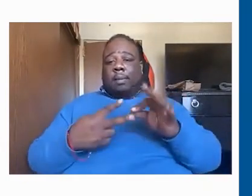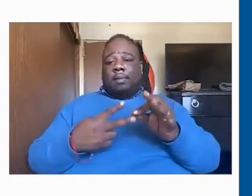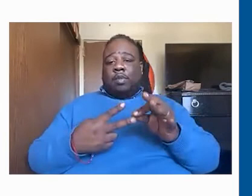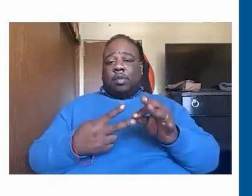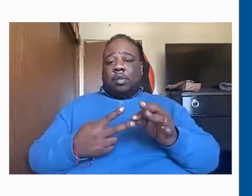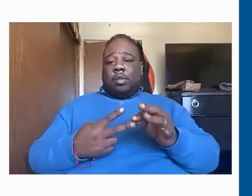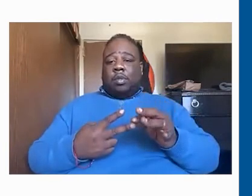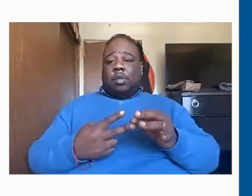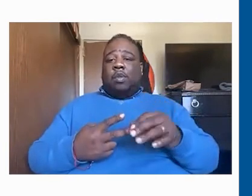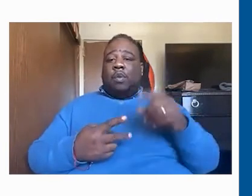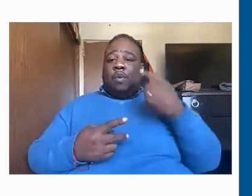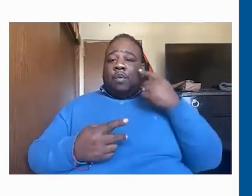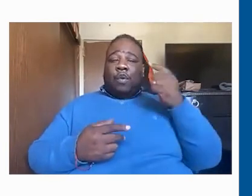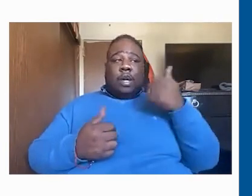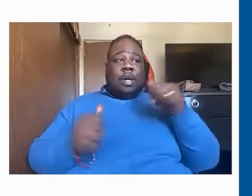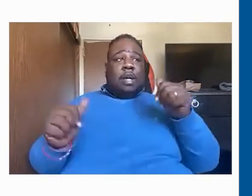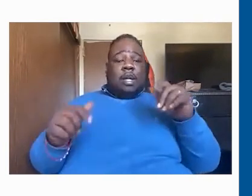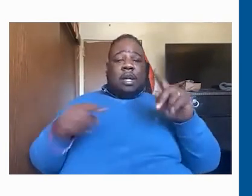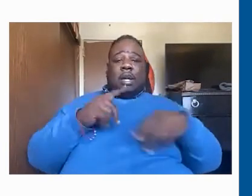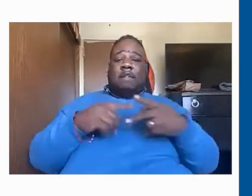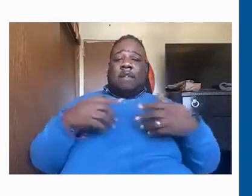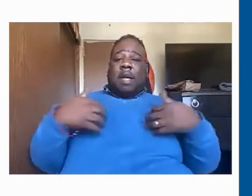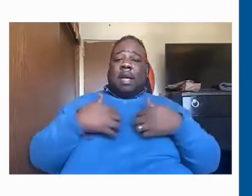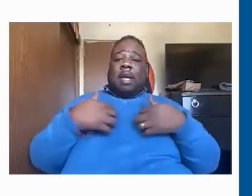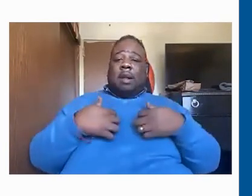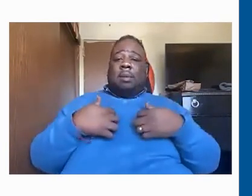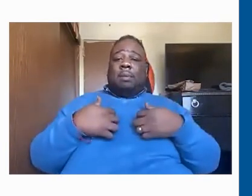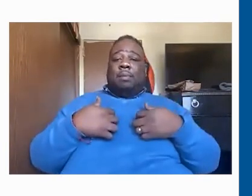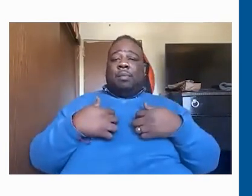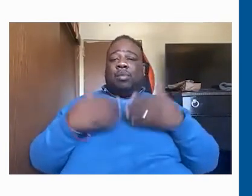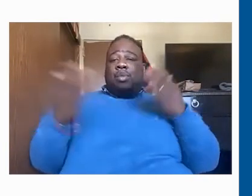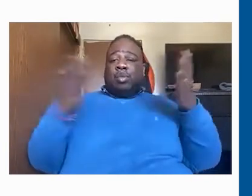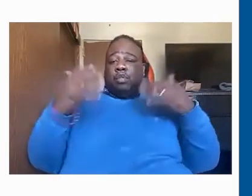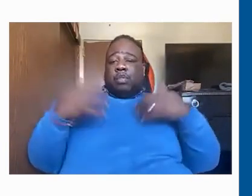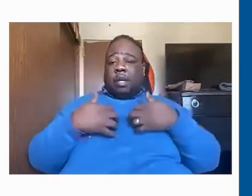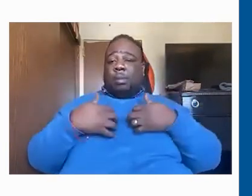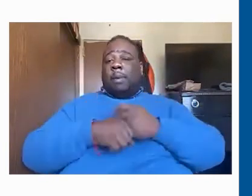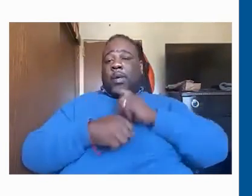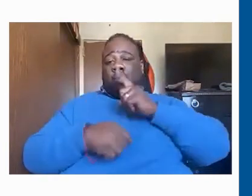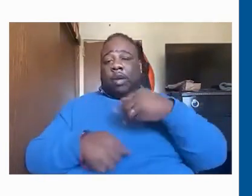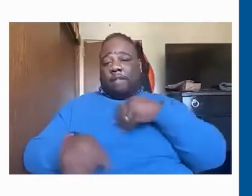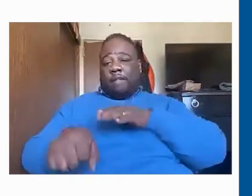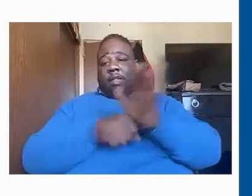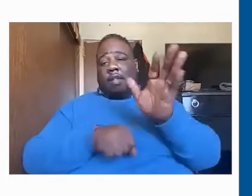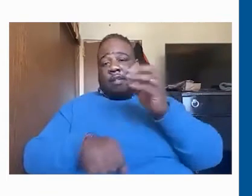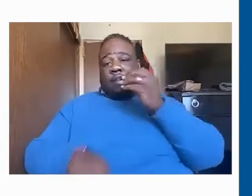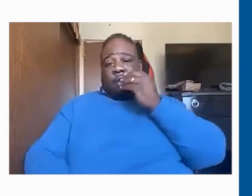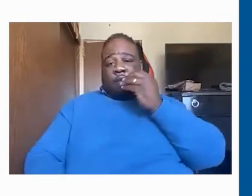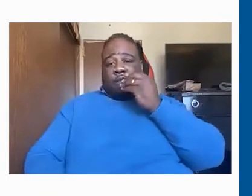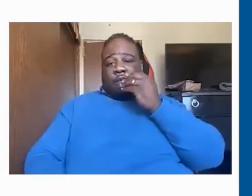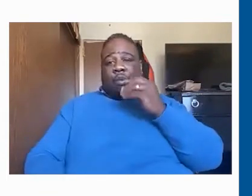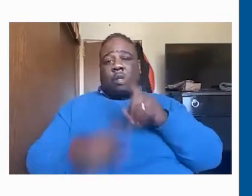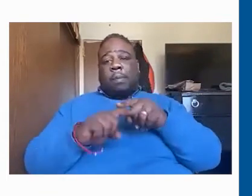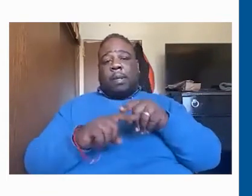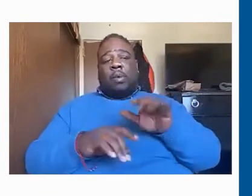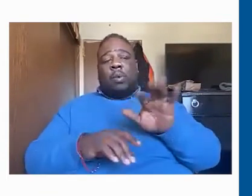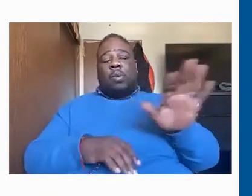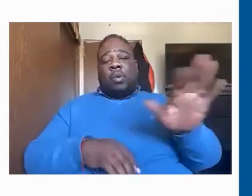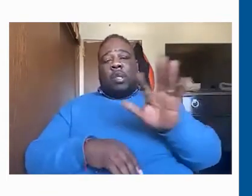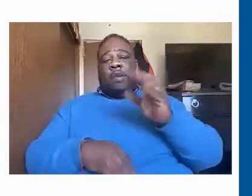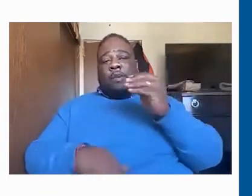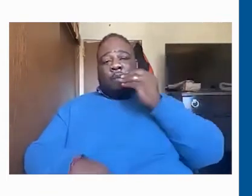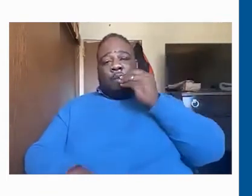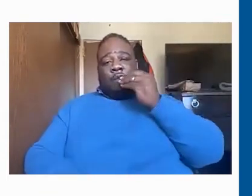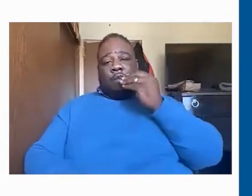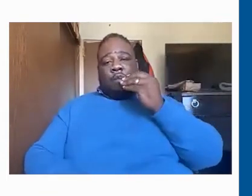animals, having enough food for them, having enough food and also supplies, depending what your nutrition is. So those things are going to be included in an emergency